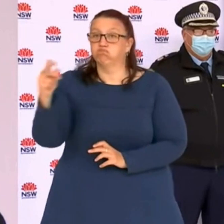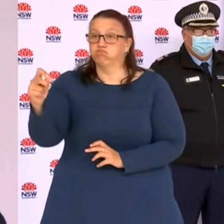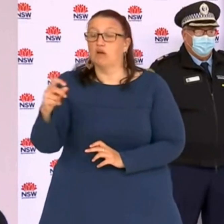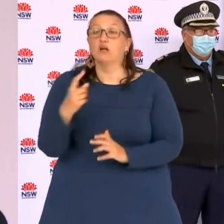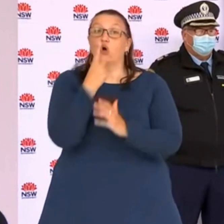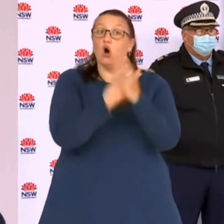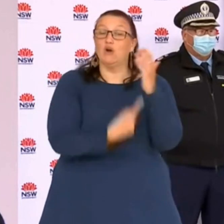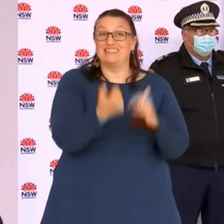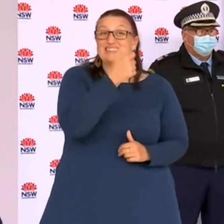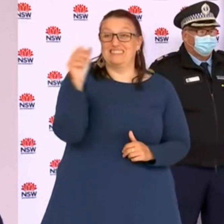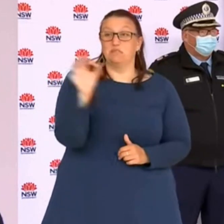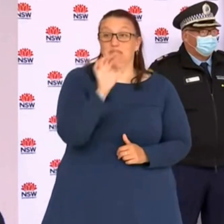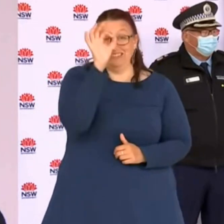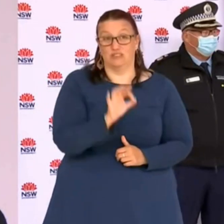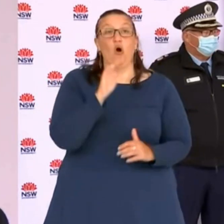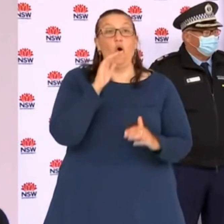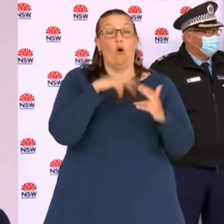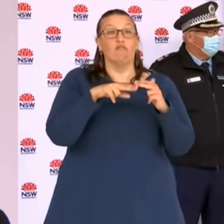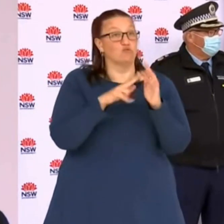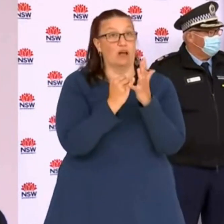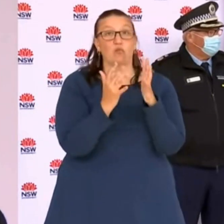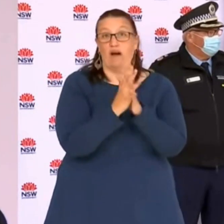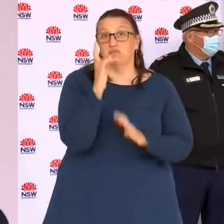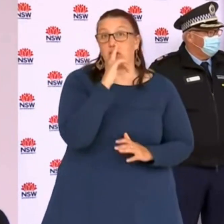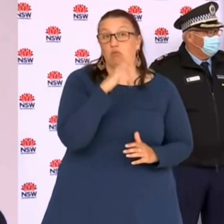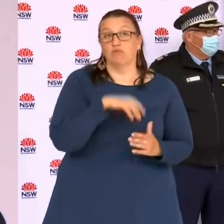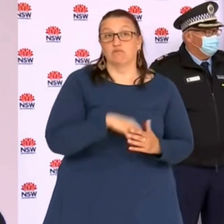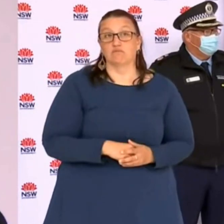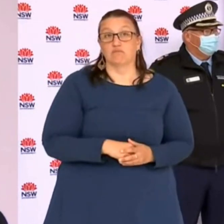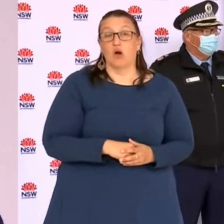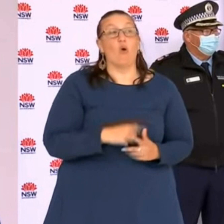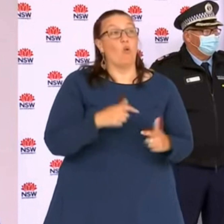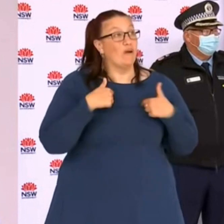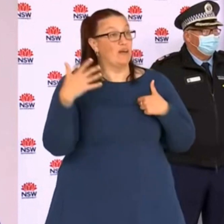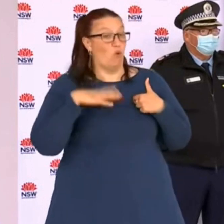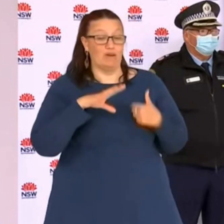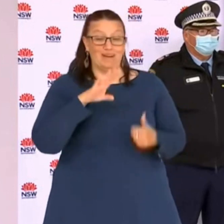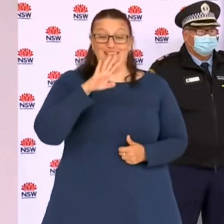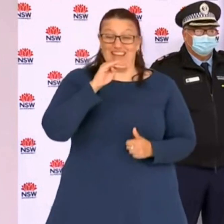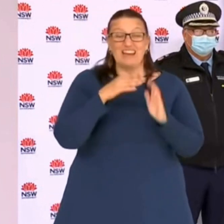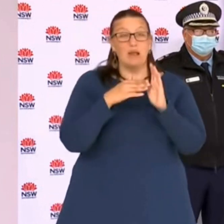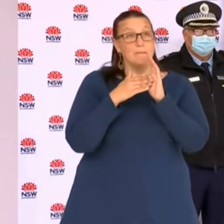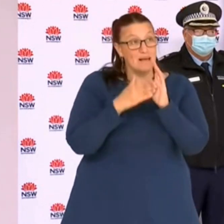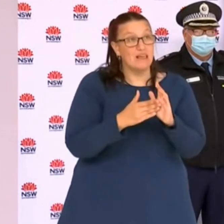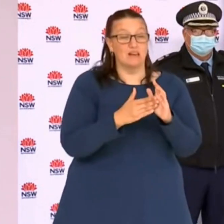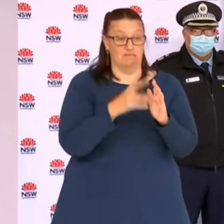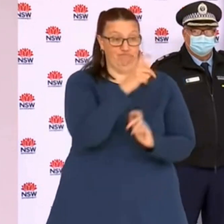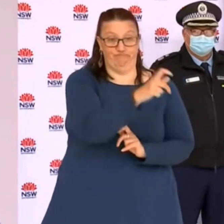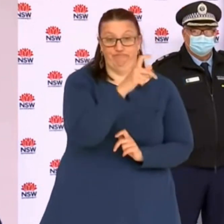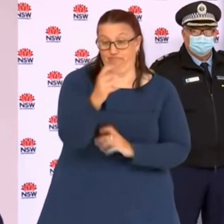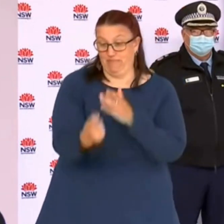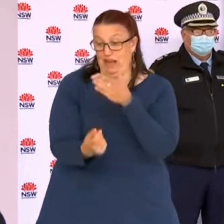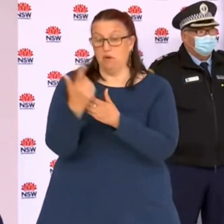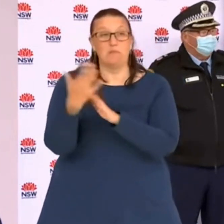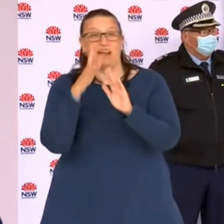put that target out there to say we want 10 million jabs so we can get back to normal, but that only represents about 62% of the